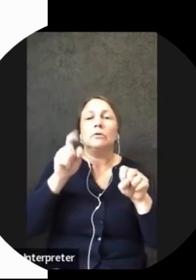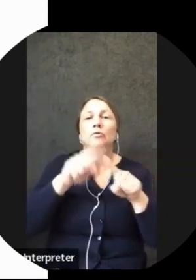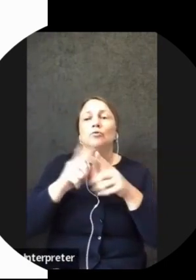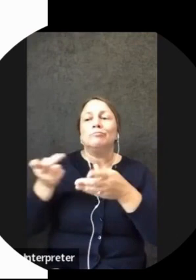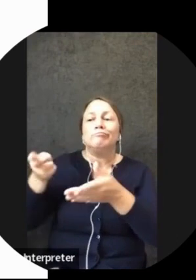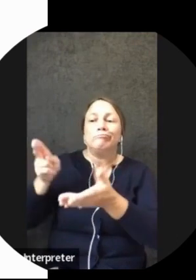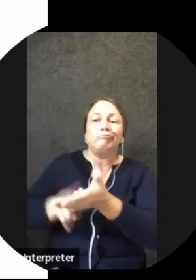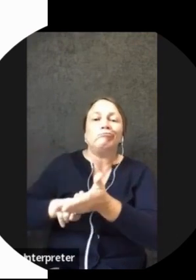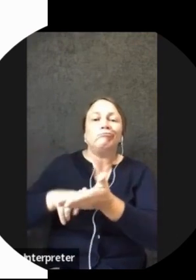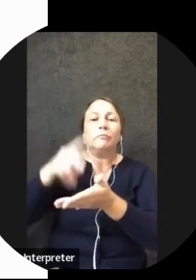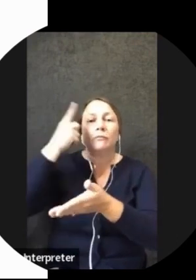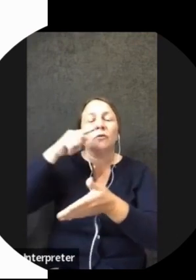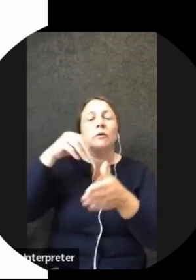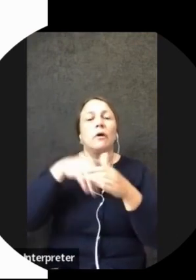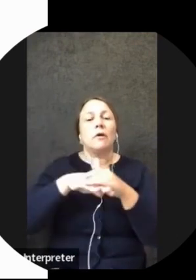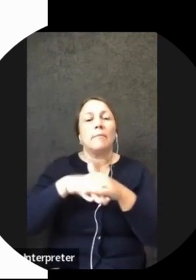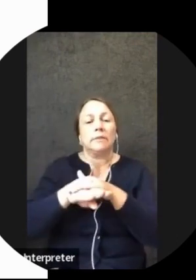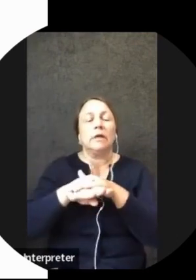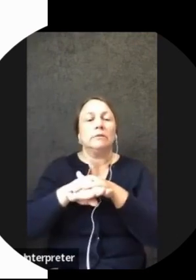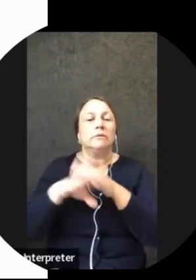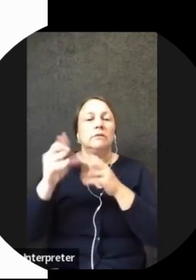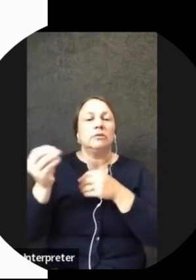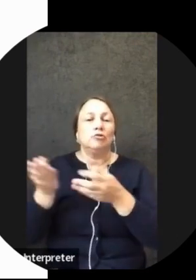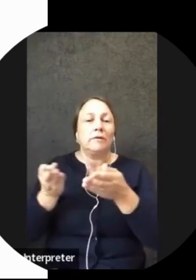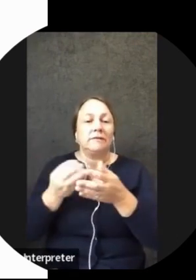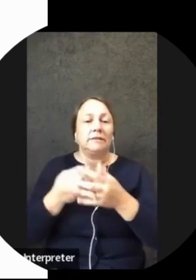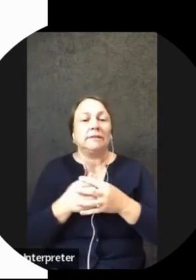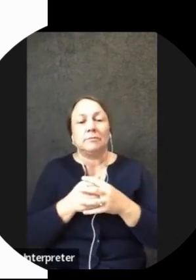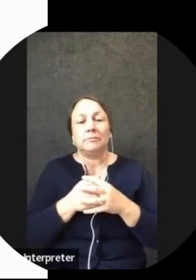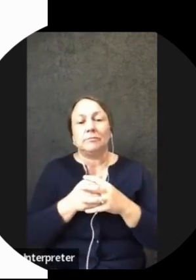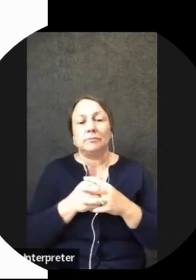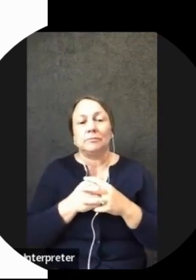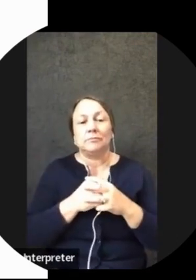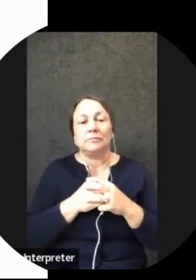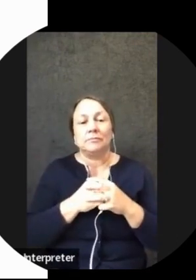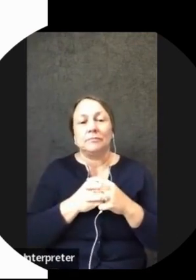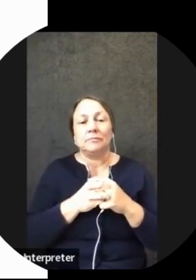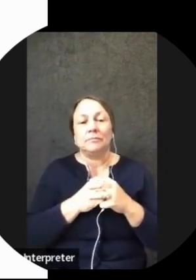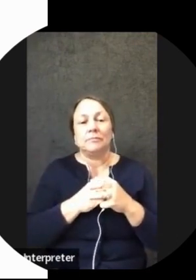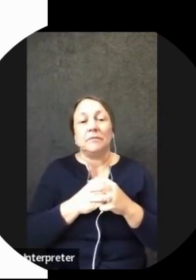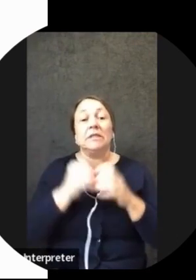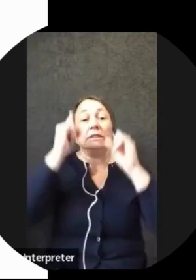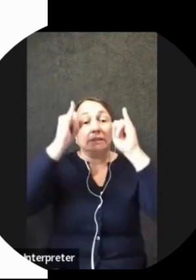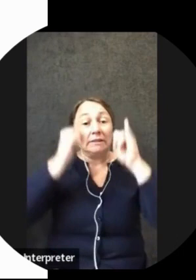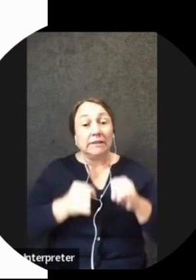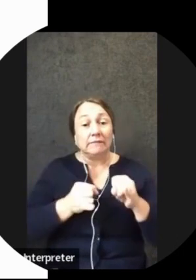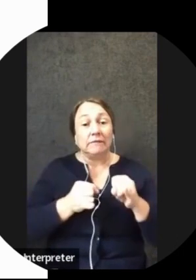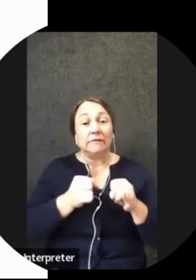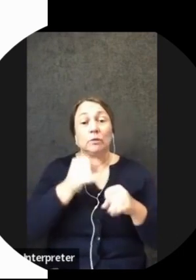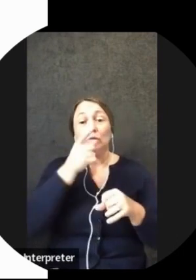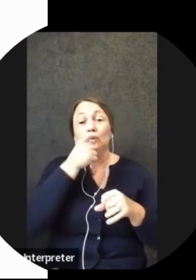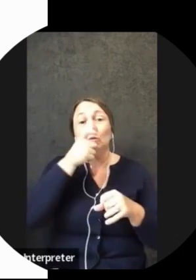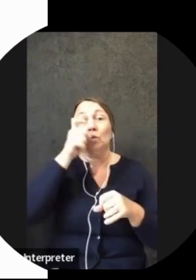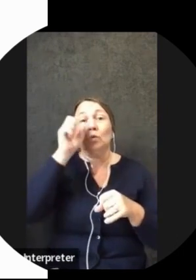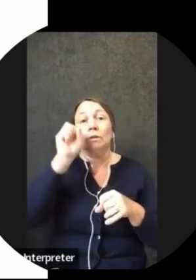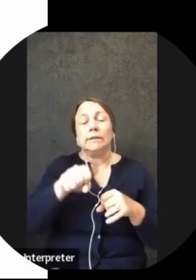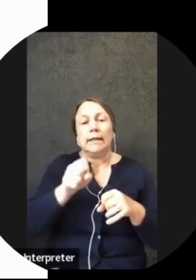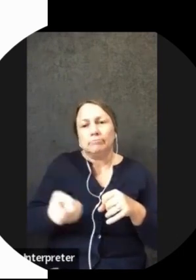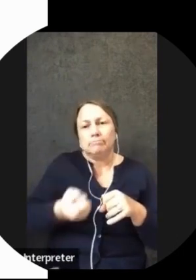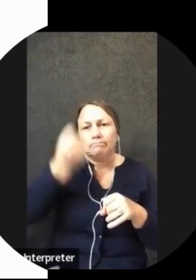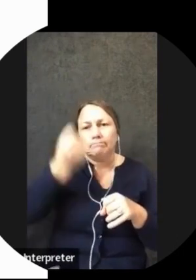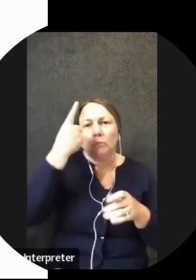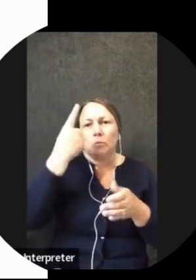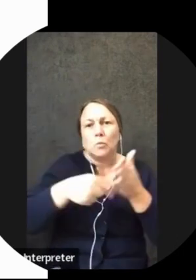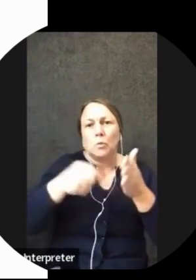on accommodations and services for the student. An individual who can interpret the evaluation results.